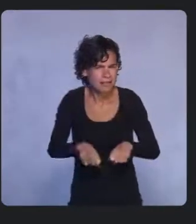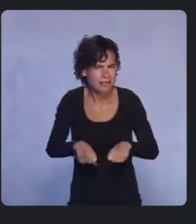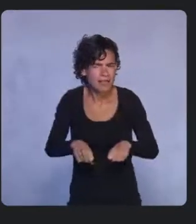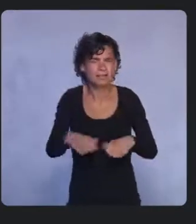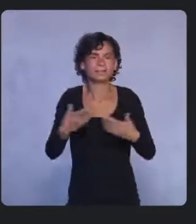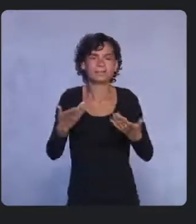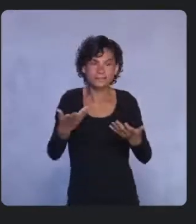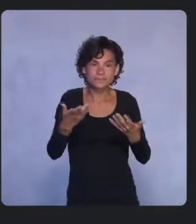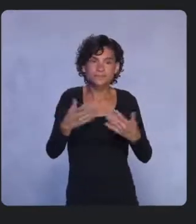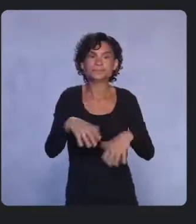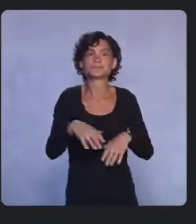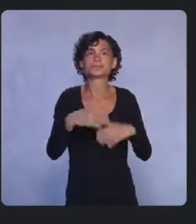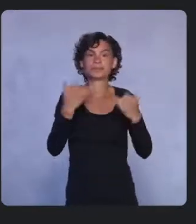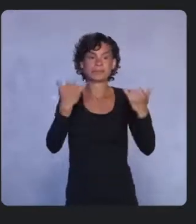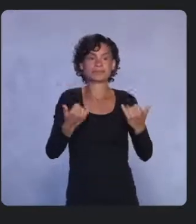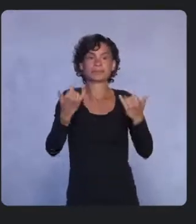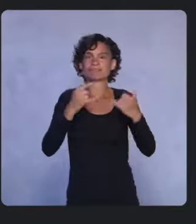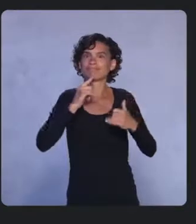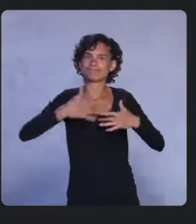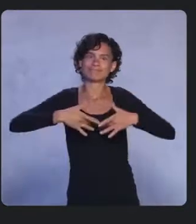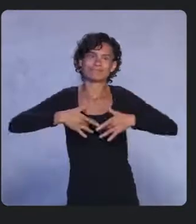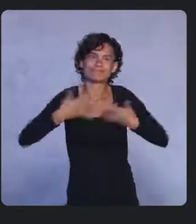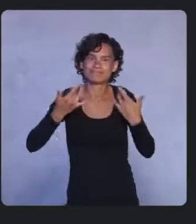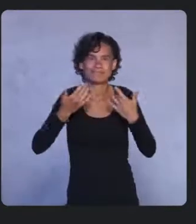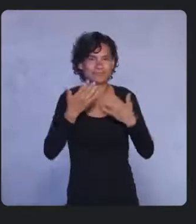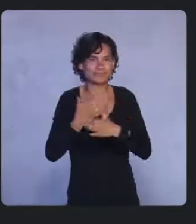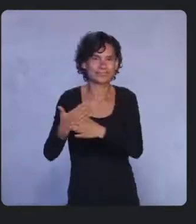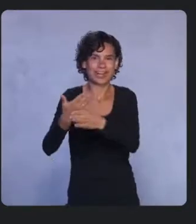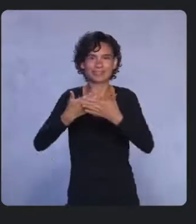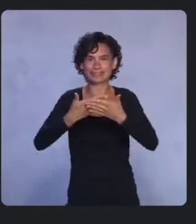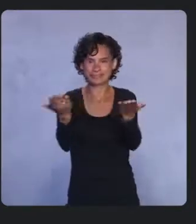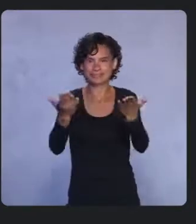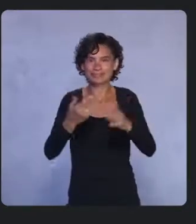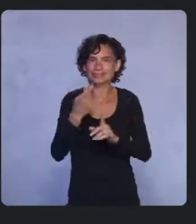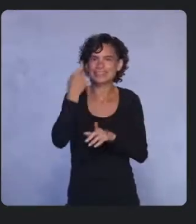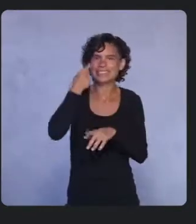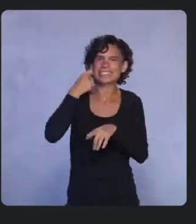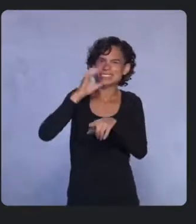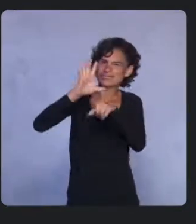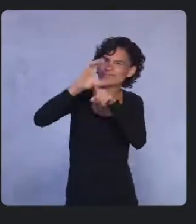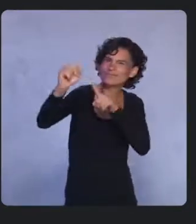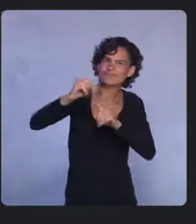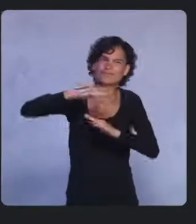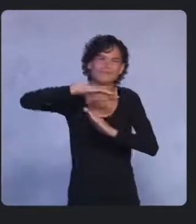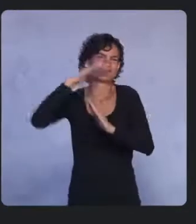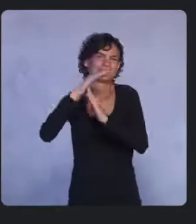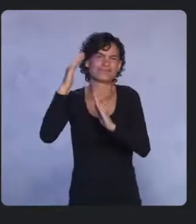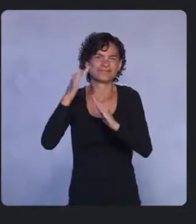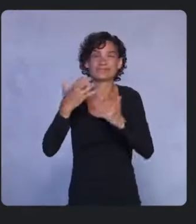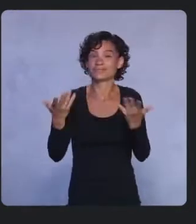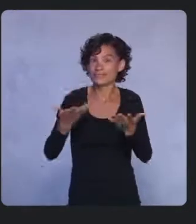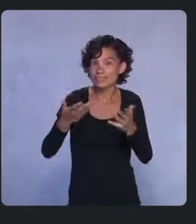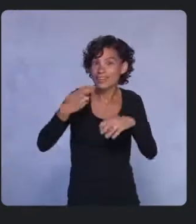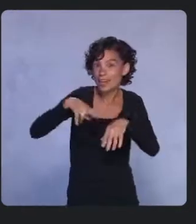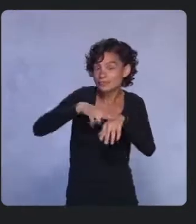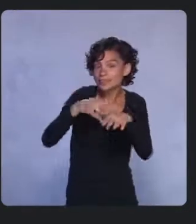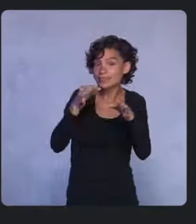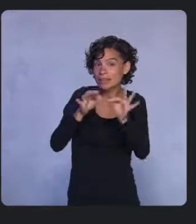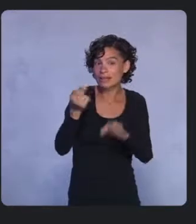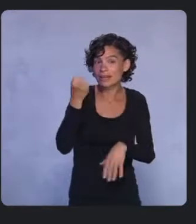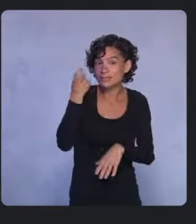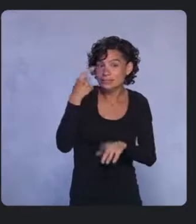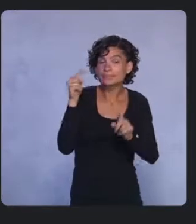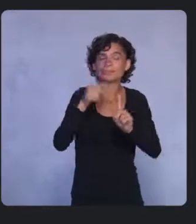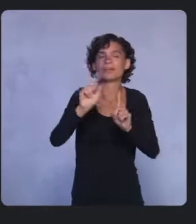Today, I'm excited to share our latest breakthrough in natural language understanding, Lambda. It's